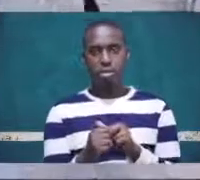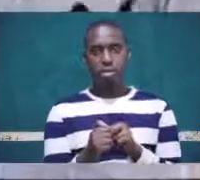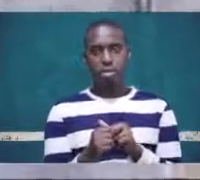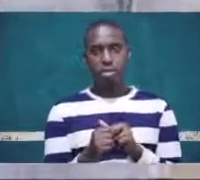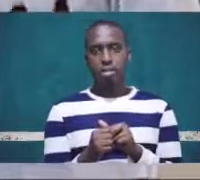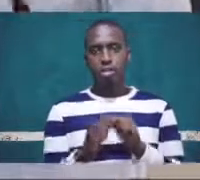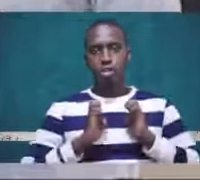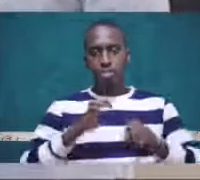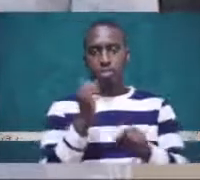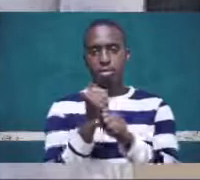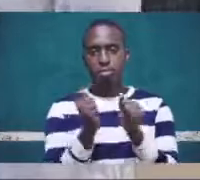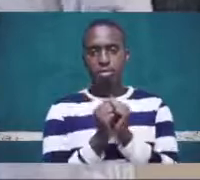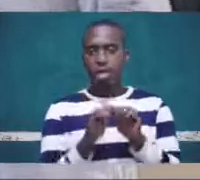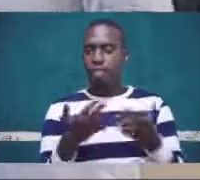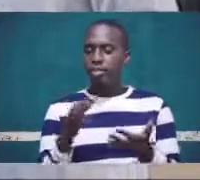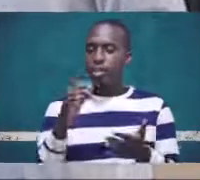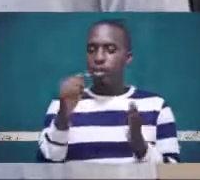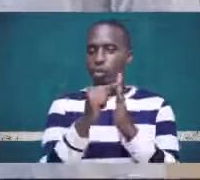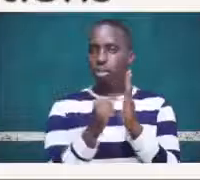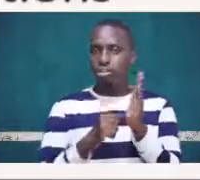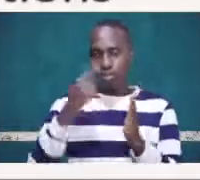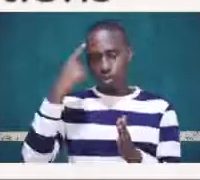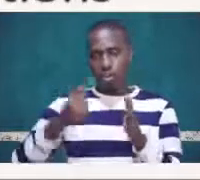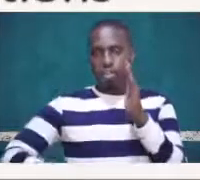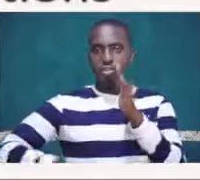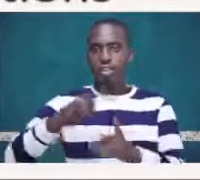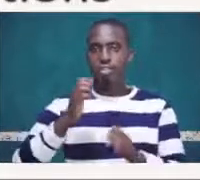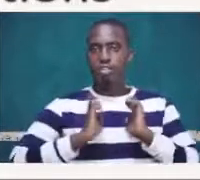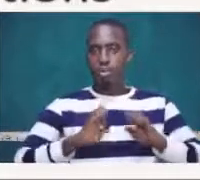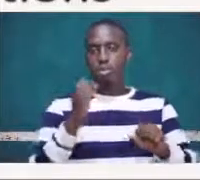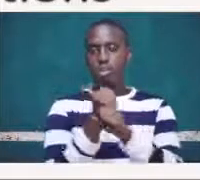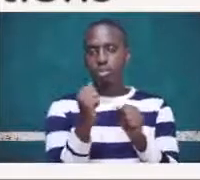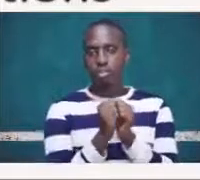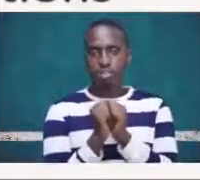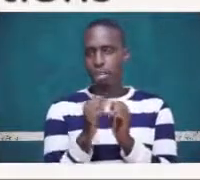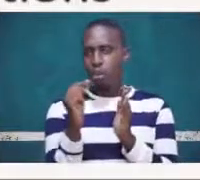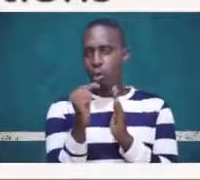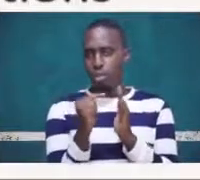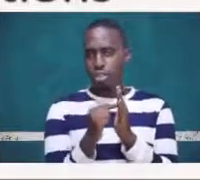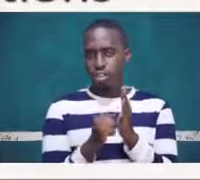be the conditions necessary for the success of economic integration? A condition.